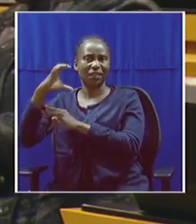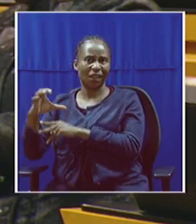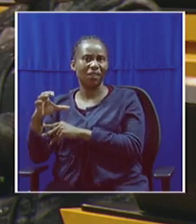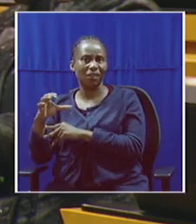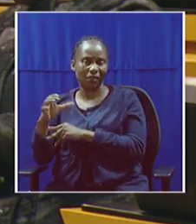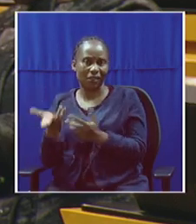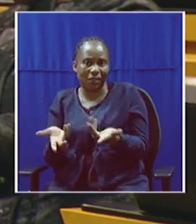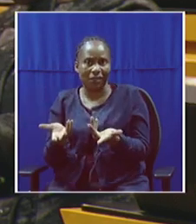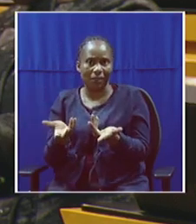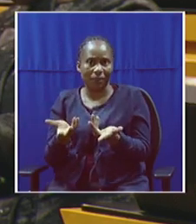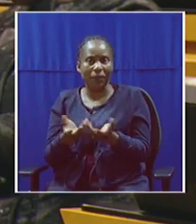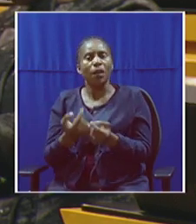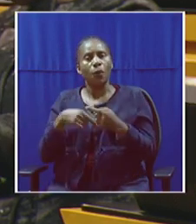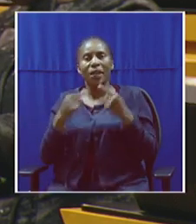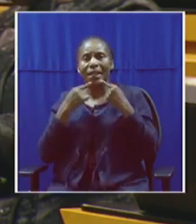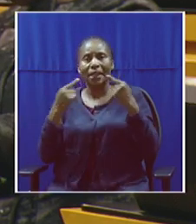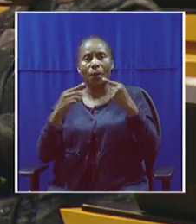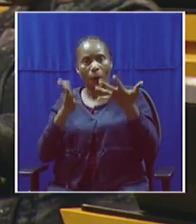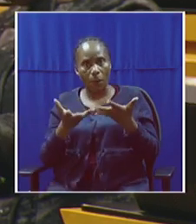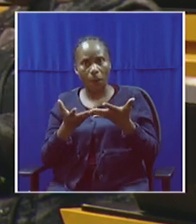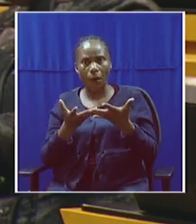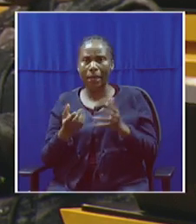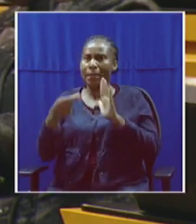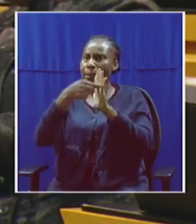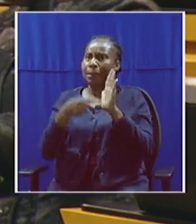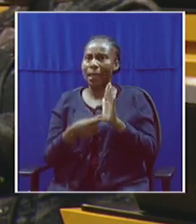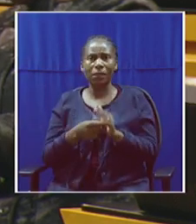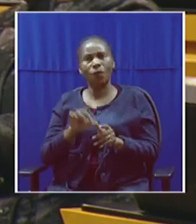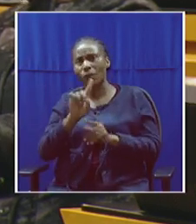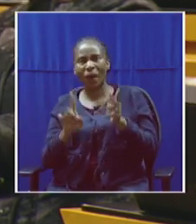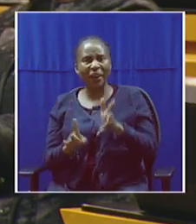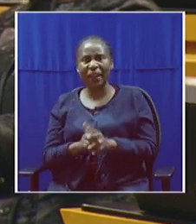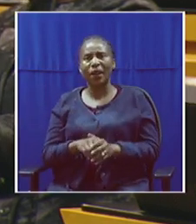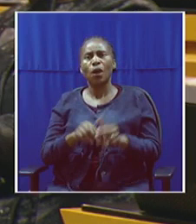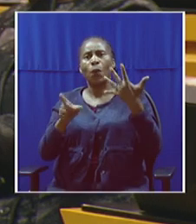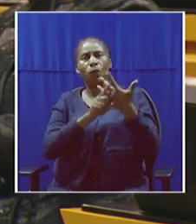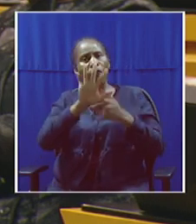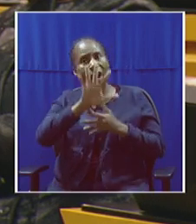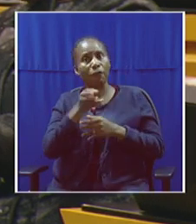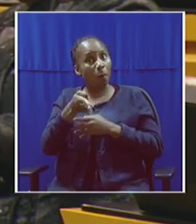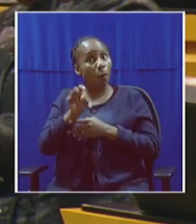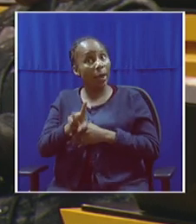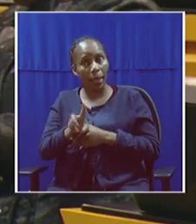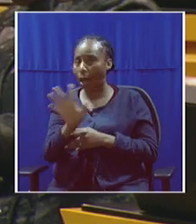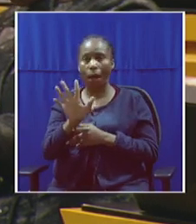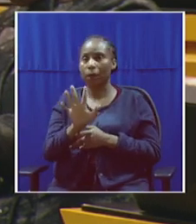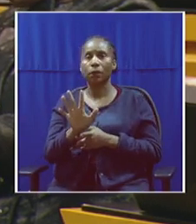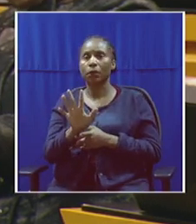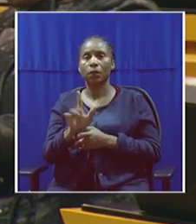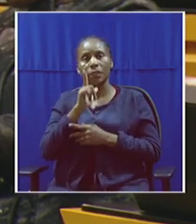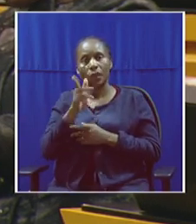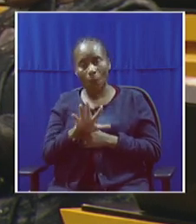say we declare that on date X there will be window 5 I always tell them that actually there will be